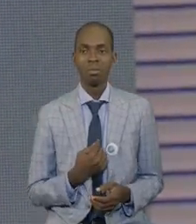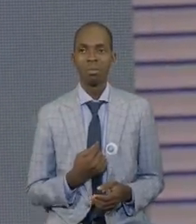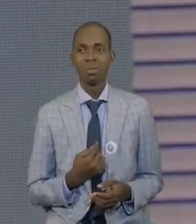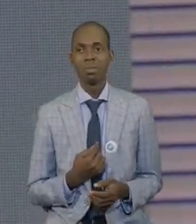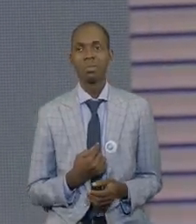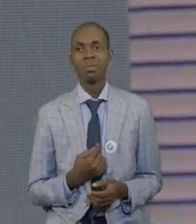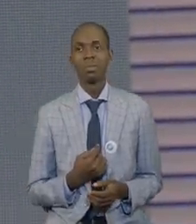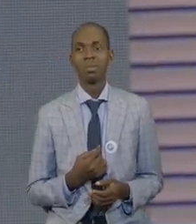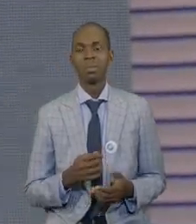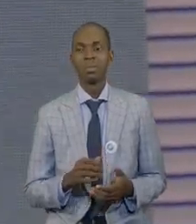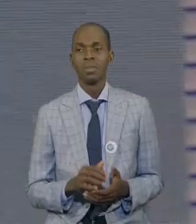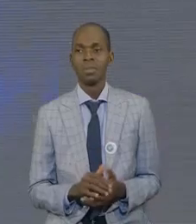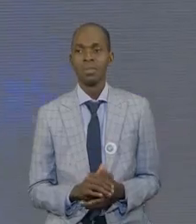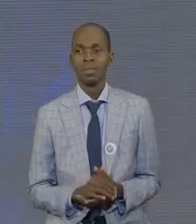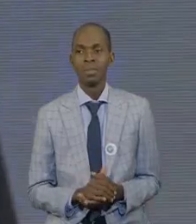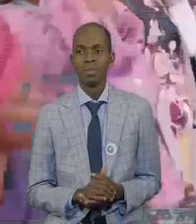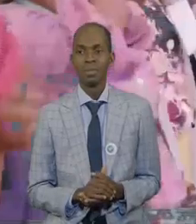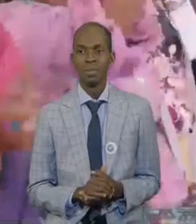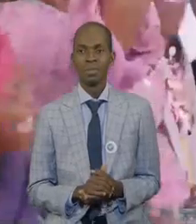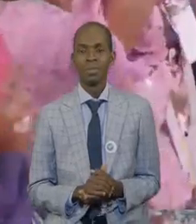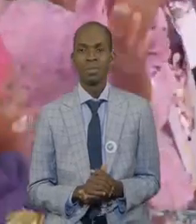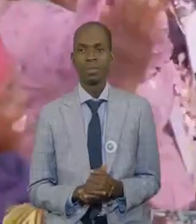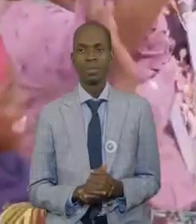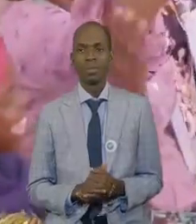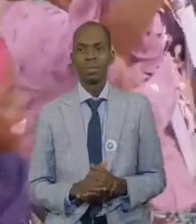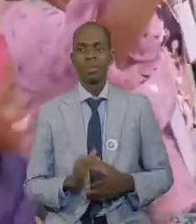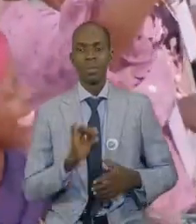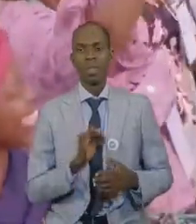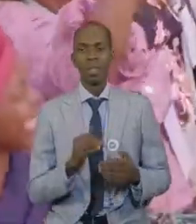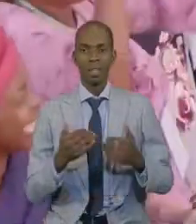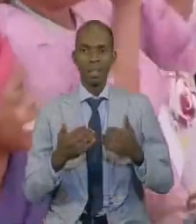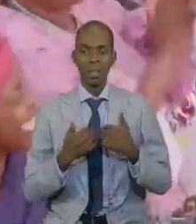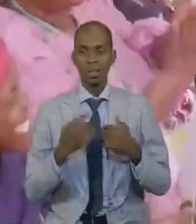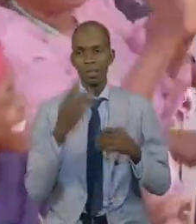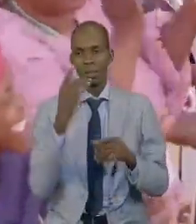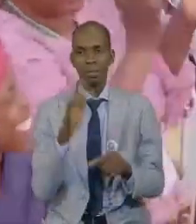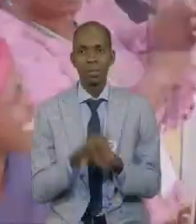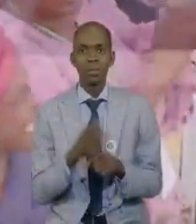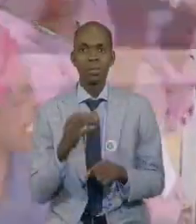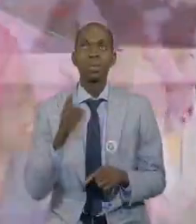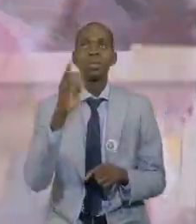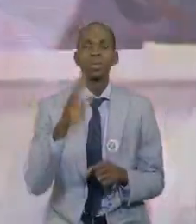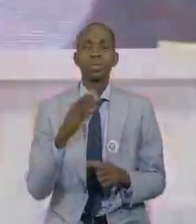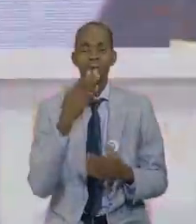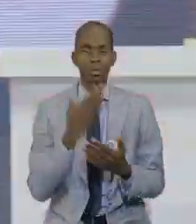promise the deal I have the promise it all good morning